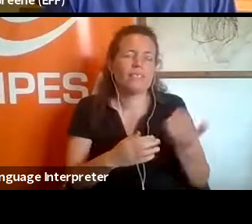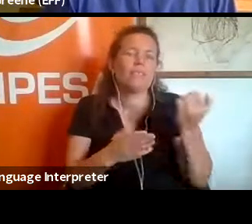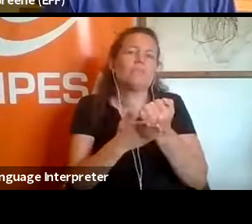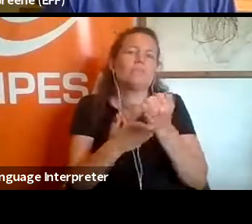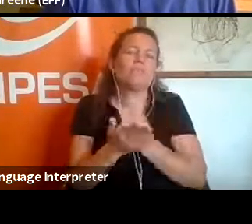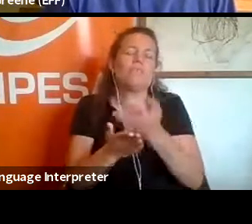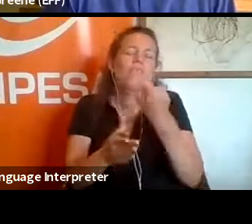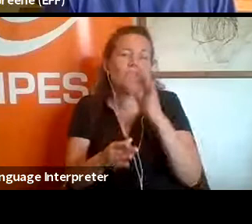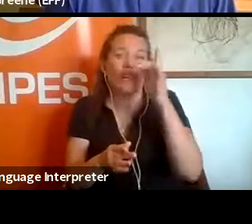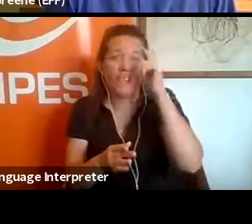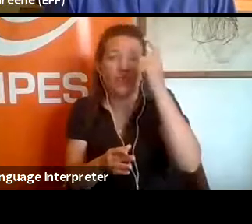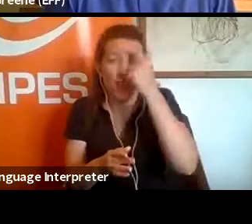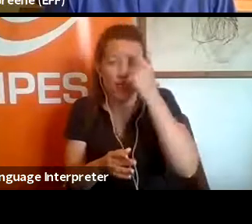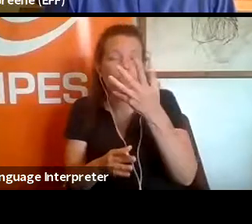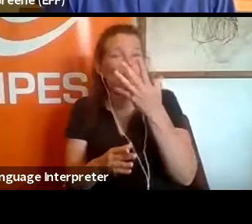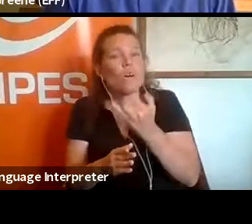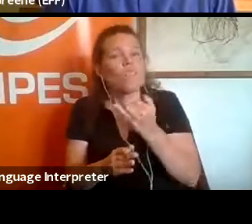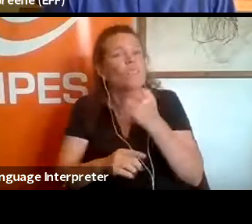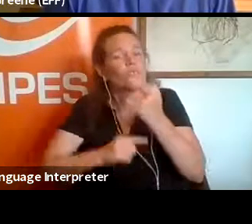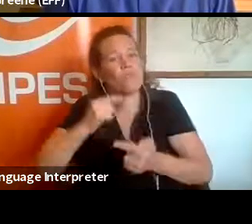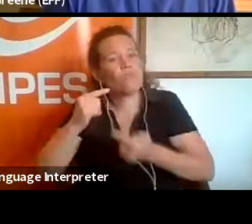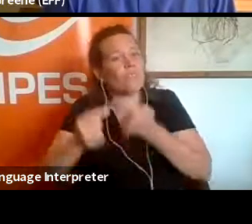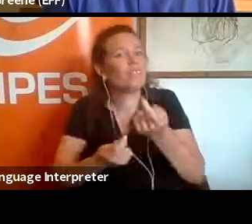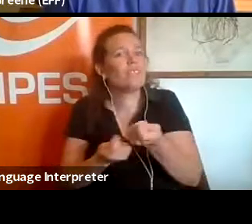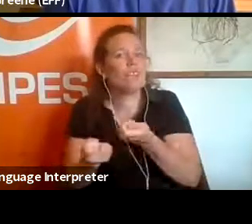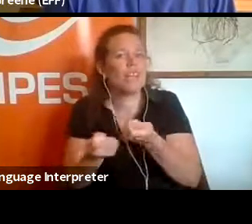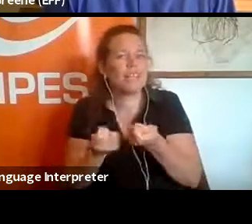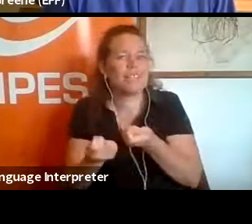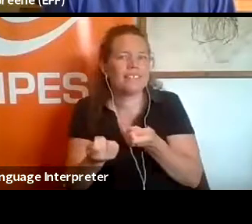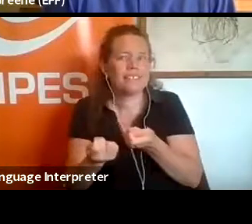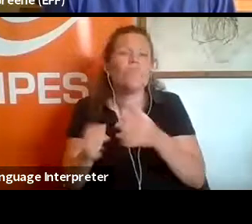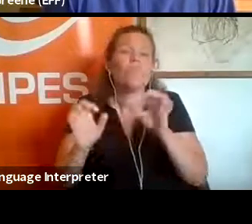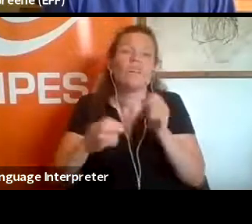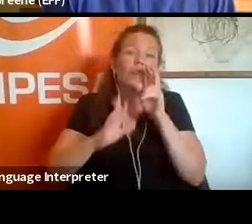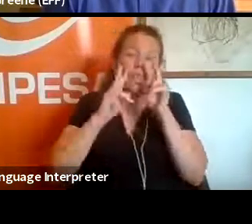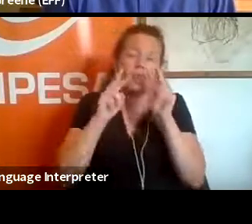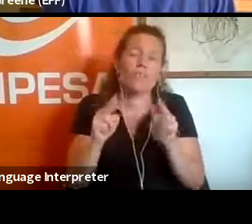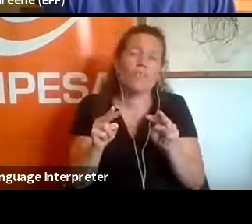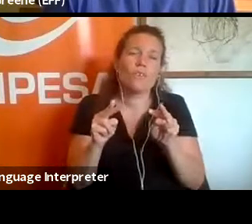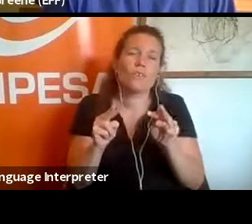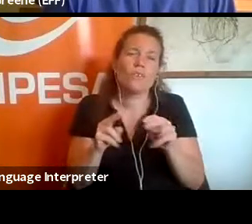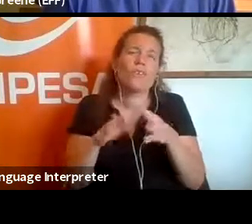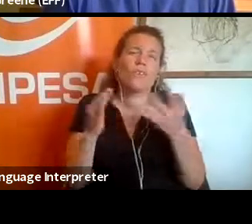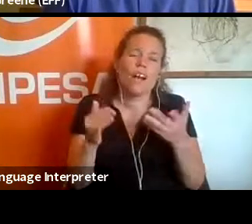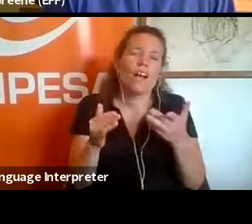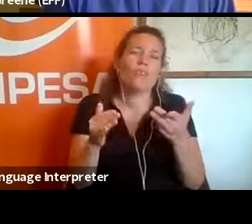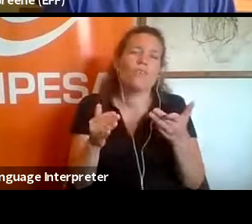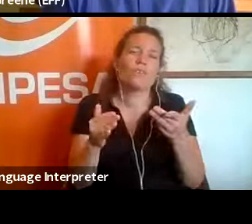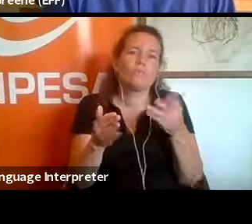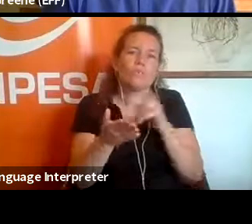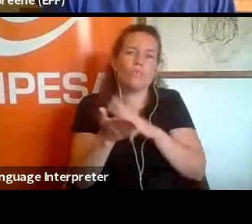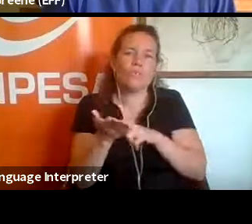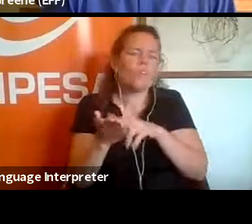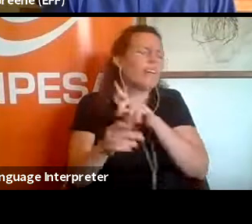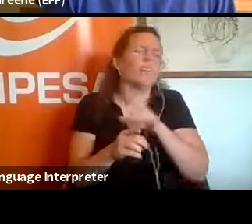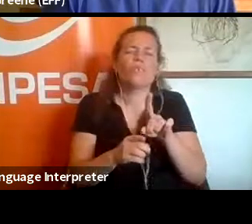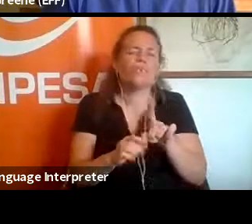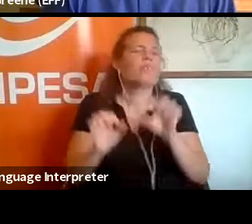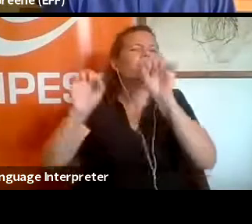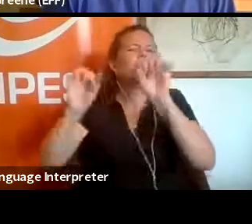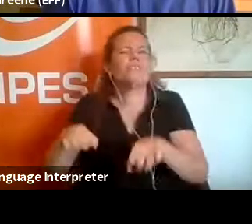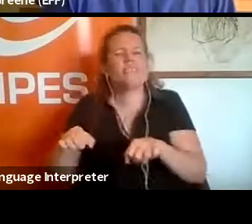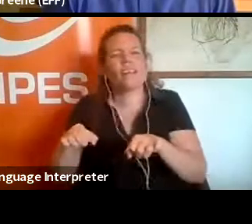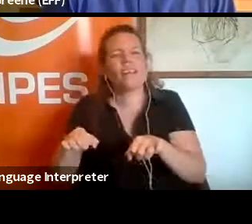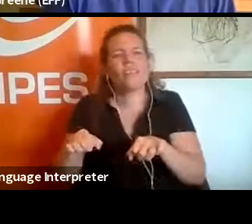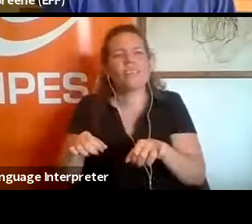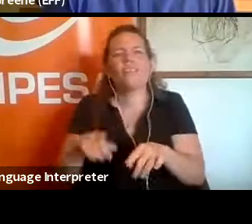want to regulate platforms, the way that they should look into this issue and stop looking into deciding which content